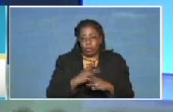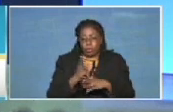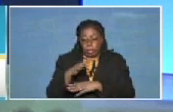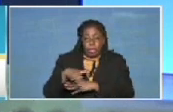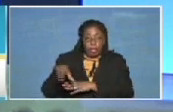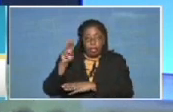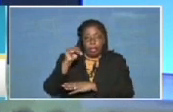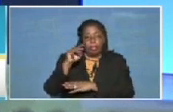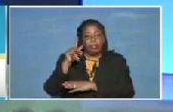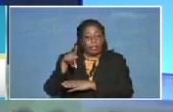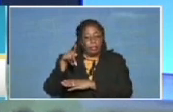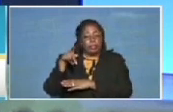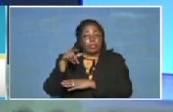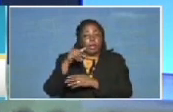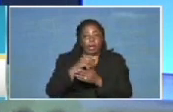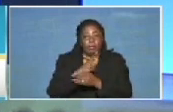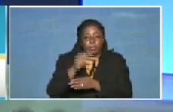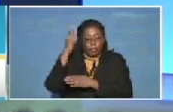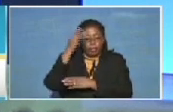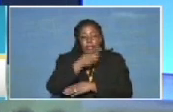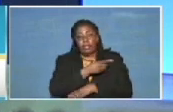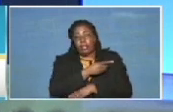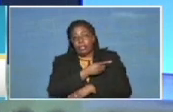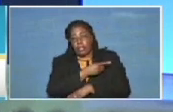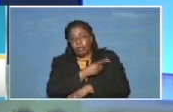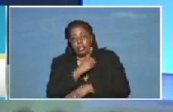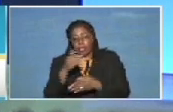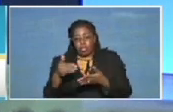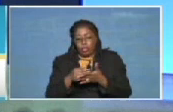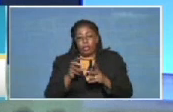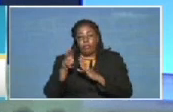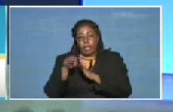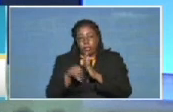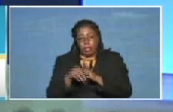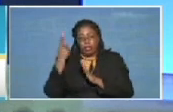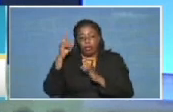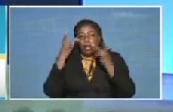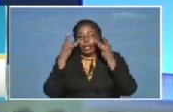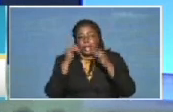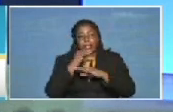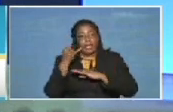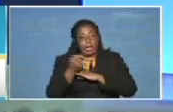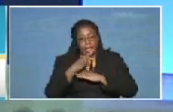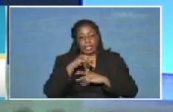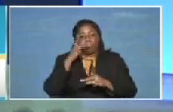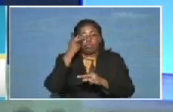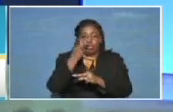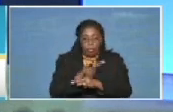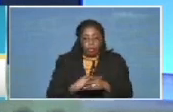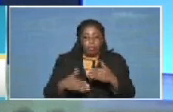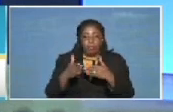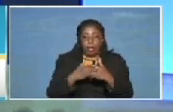of Parliament, Prime Minister the Honourable Philip Davis, who says a new investment is on tap for Cat Island, and he promised to return